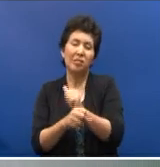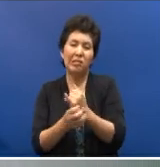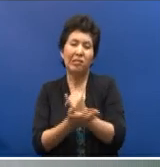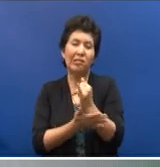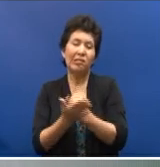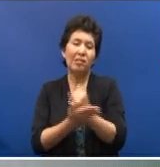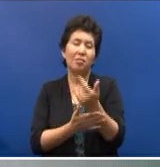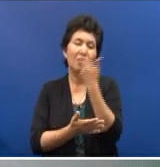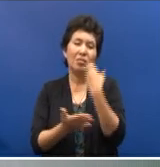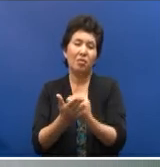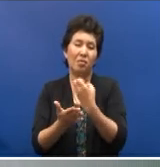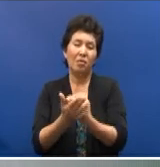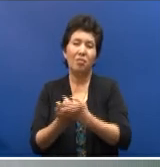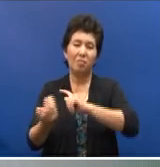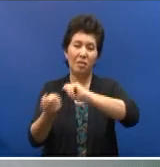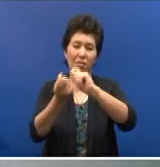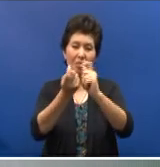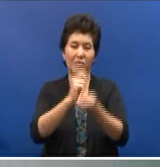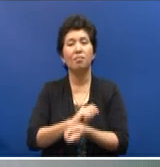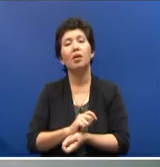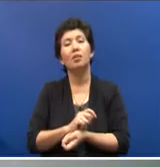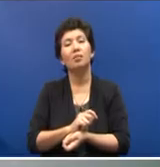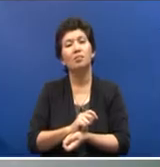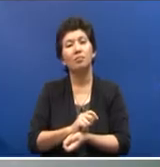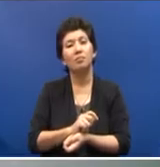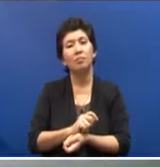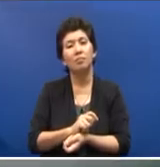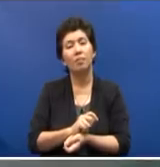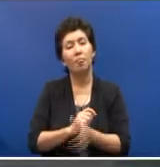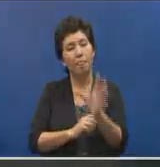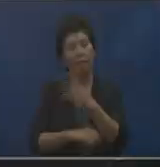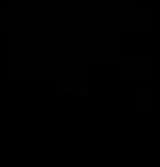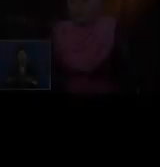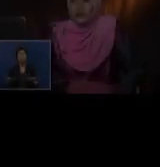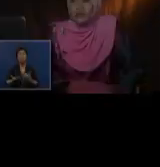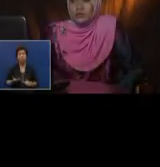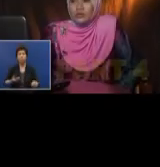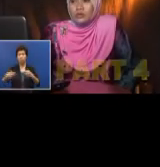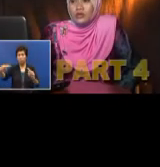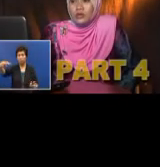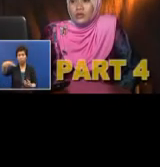events of economic recessions. Okay. Okay, the next one